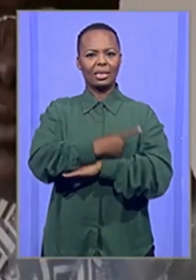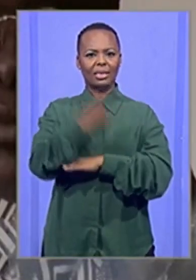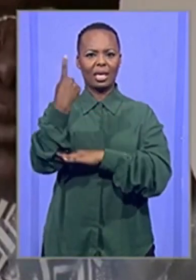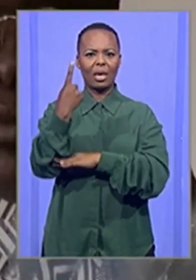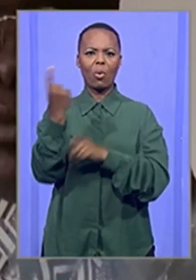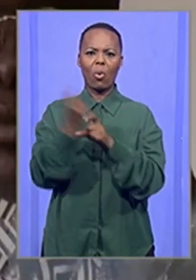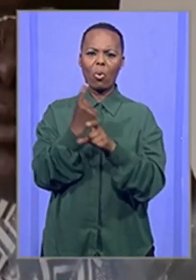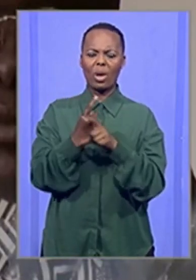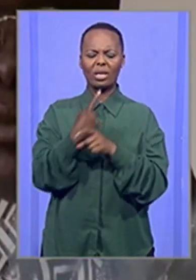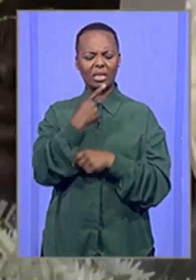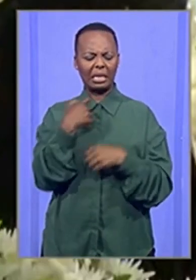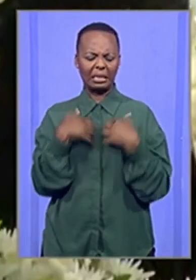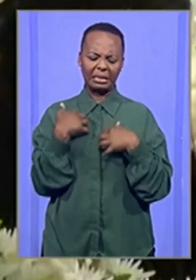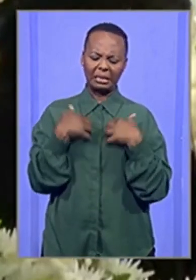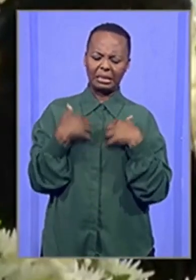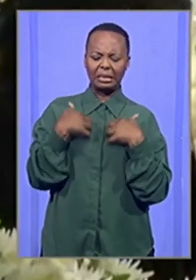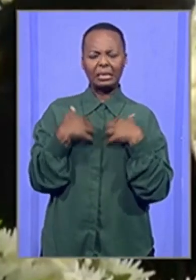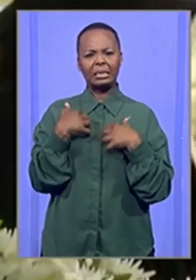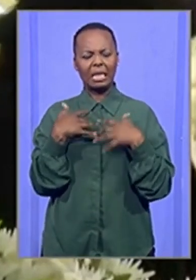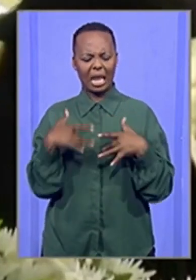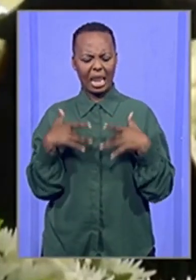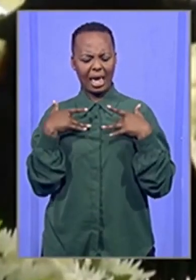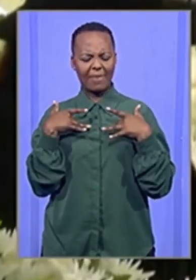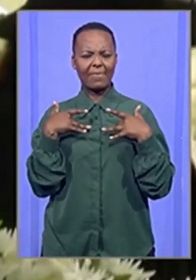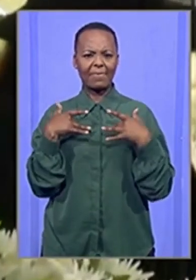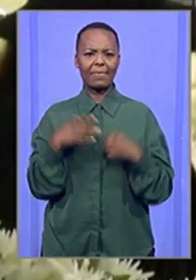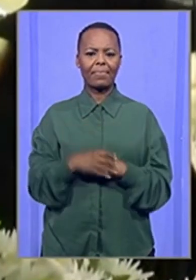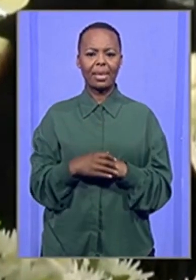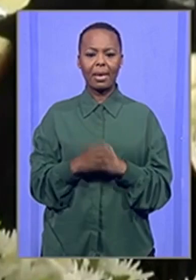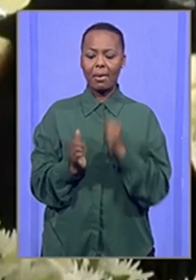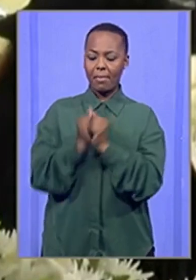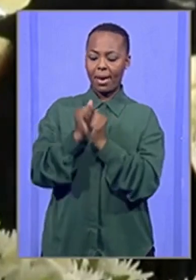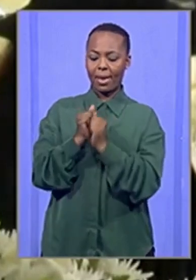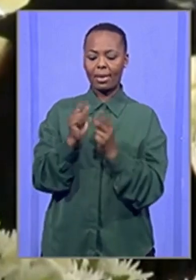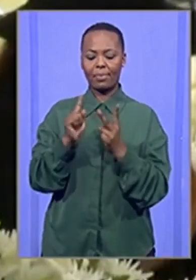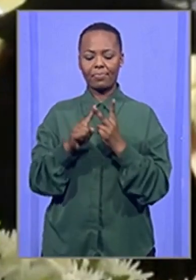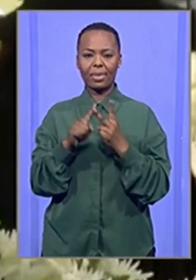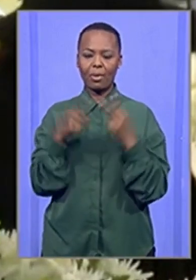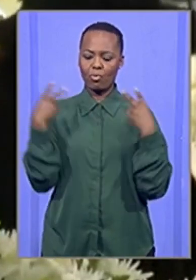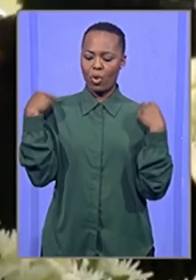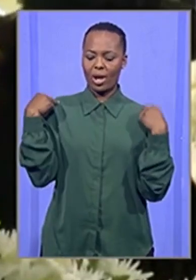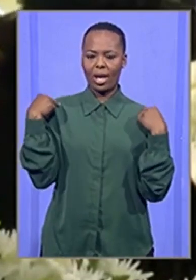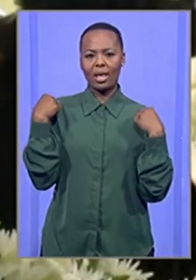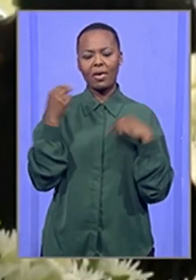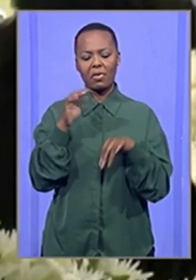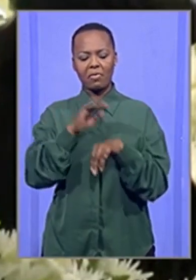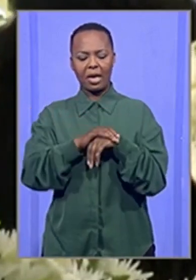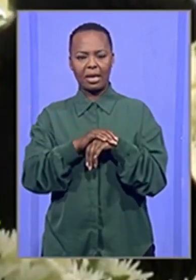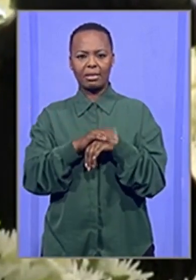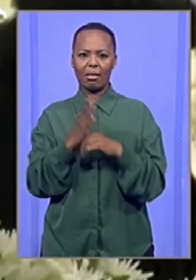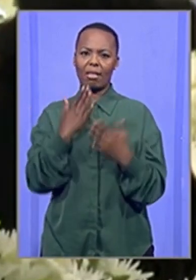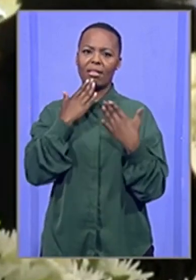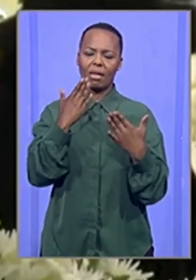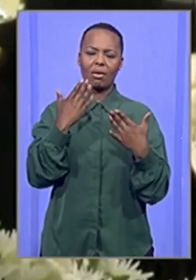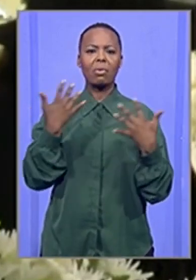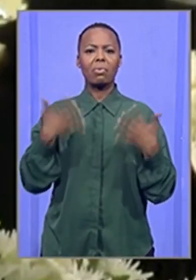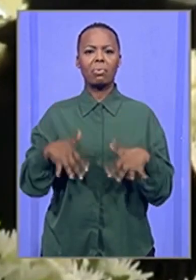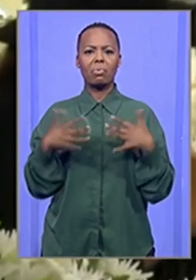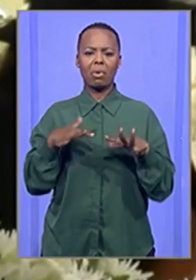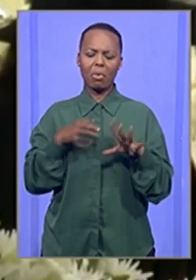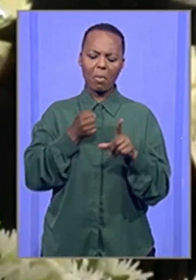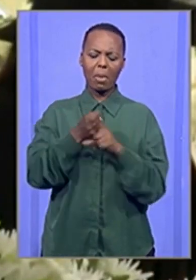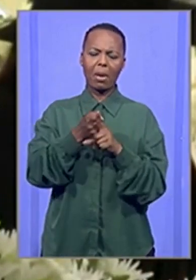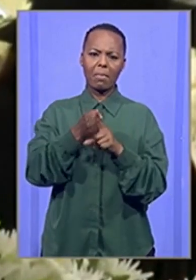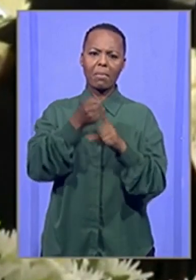bophelo bja gagwe. My brother's bodyguard and friend, thank you very much. You fought a good